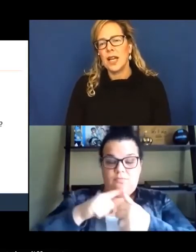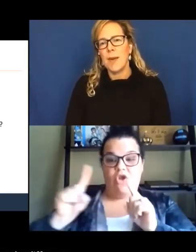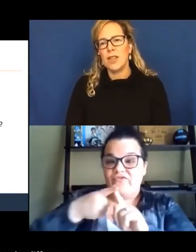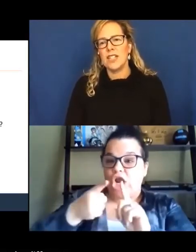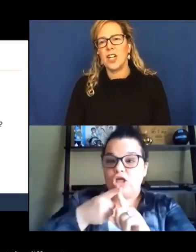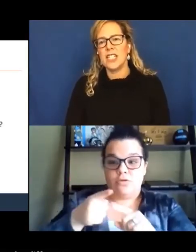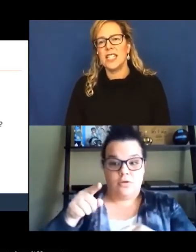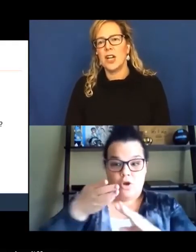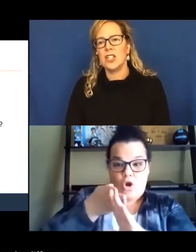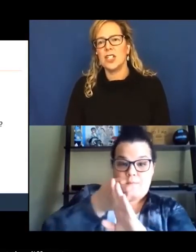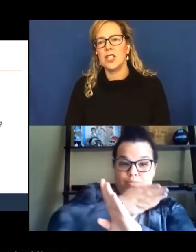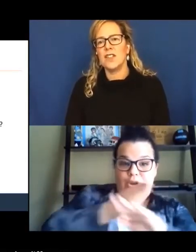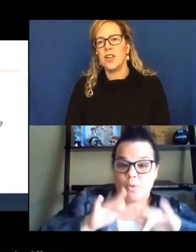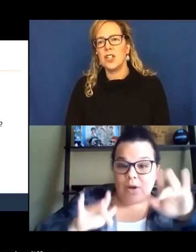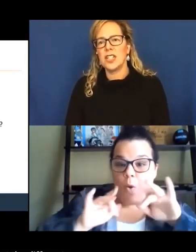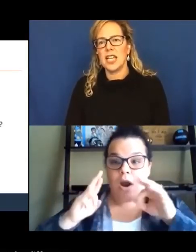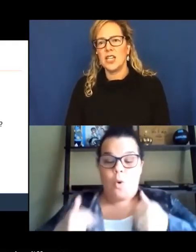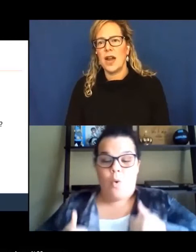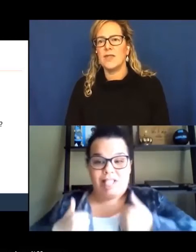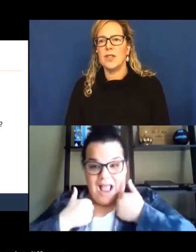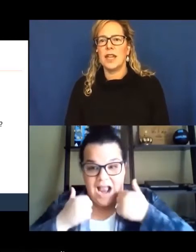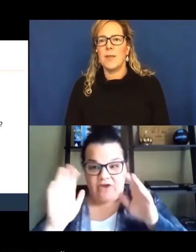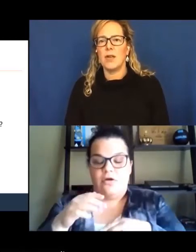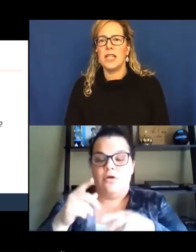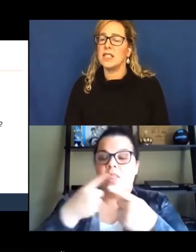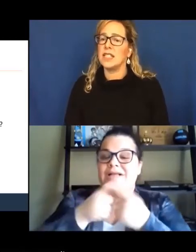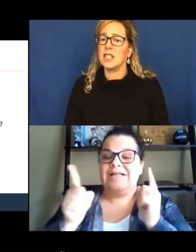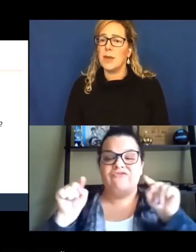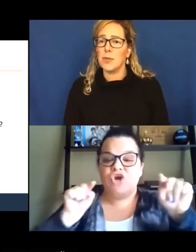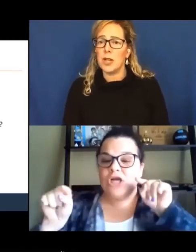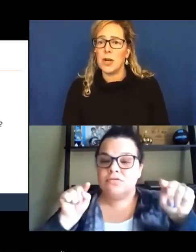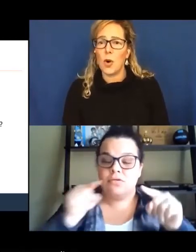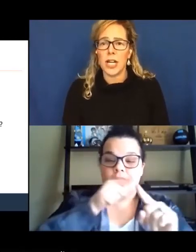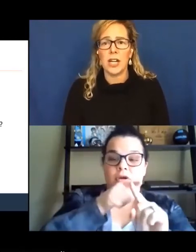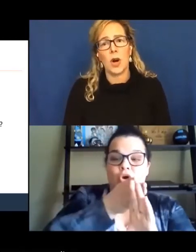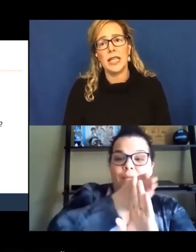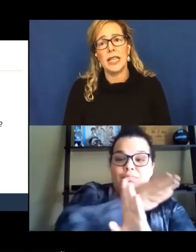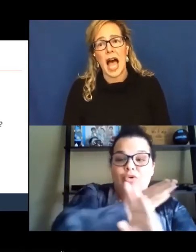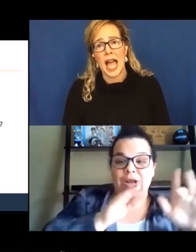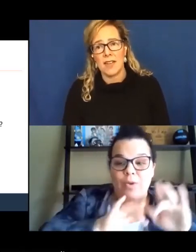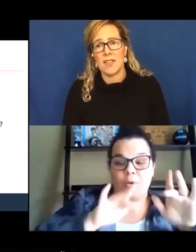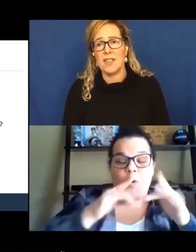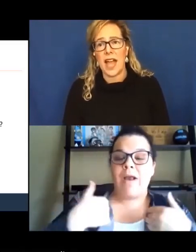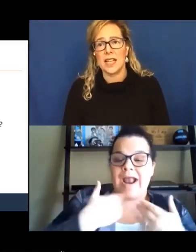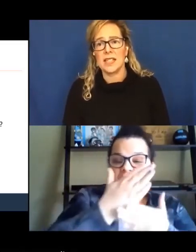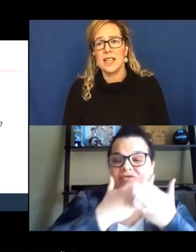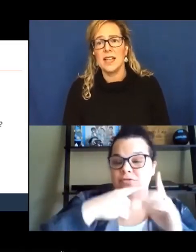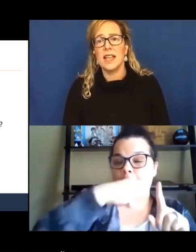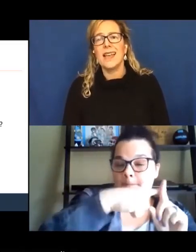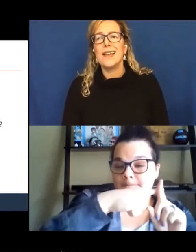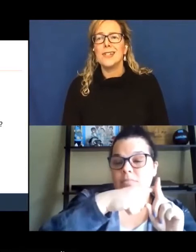When you think about the different considerations, the first thing you have to think about is this going to be a pre-recording or a live